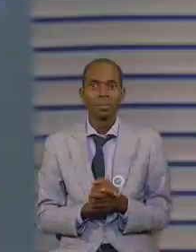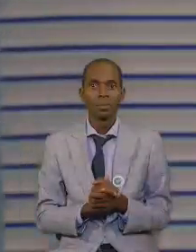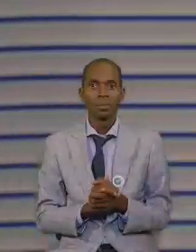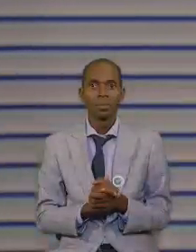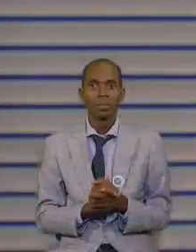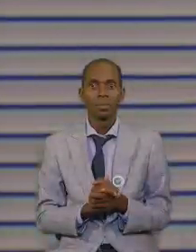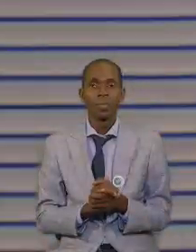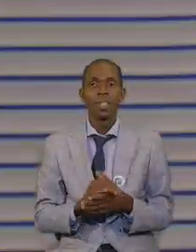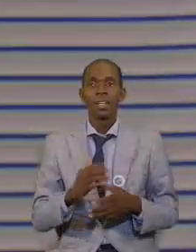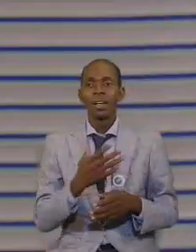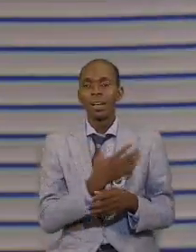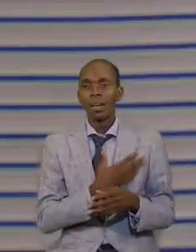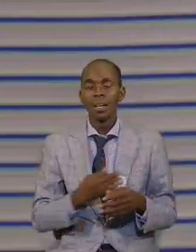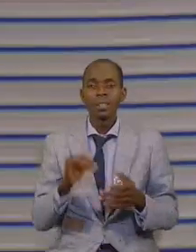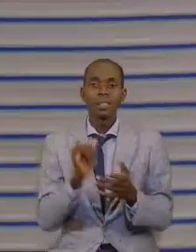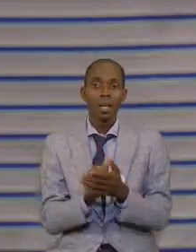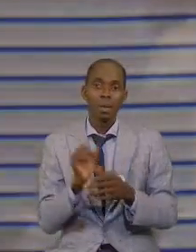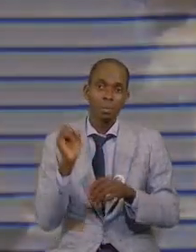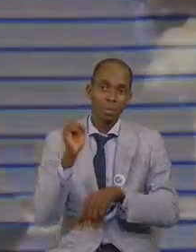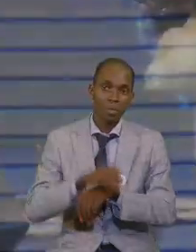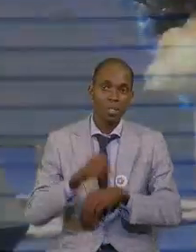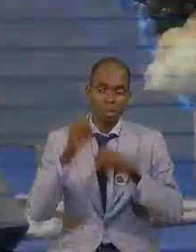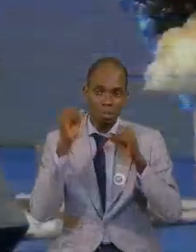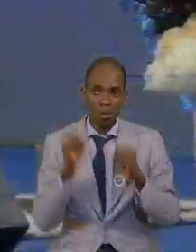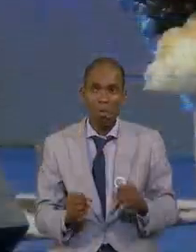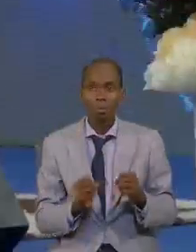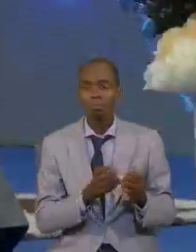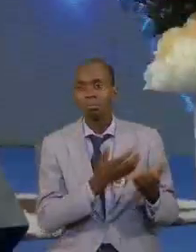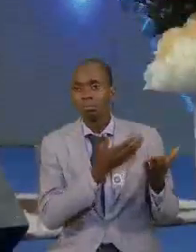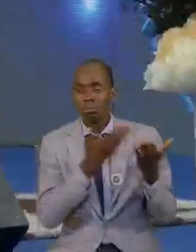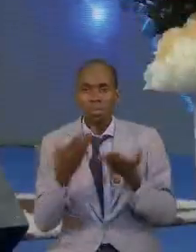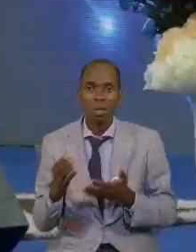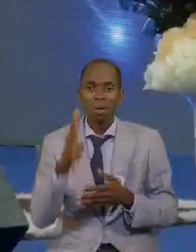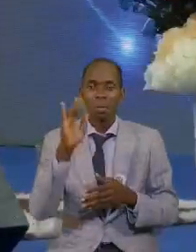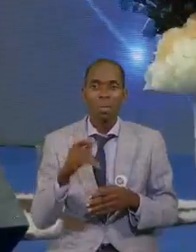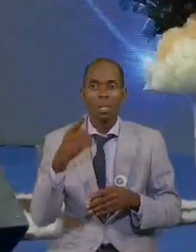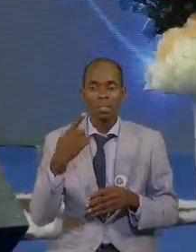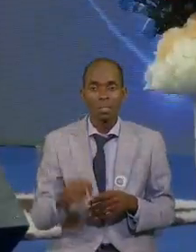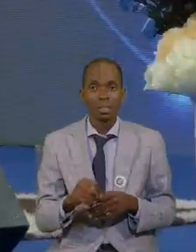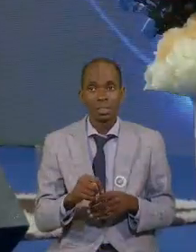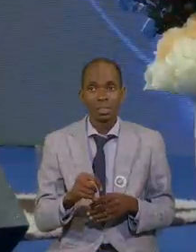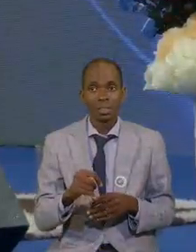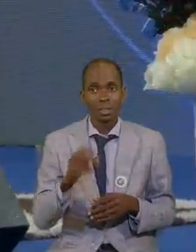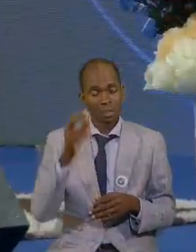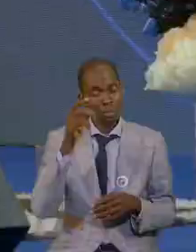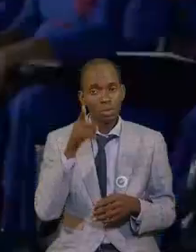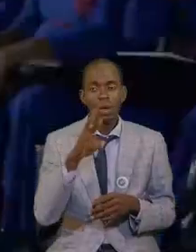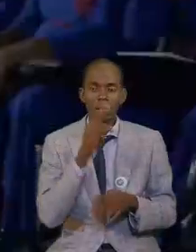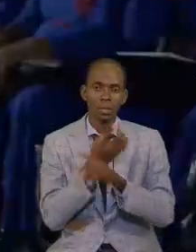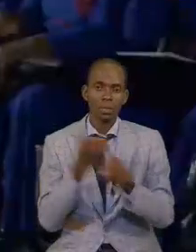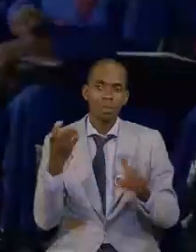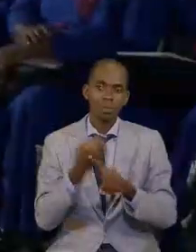from any power moderated, orchestrated by the devil. You are delivered in Jesus' name.